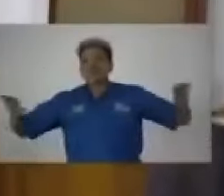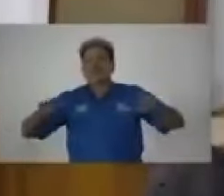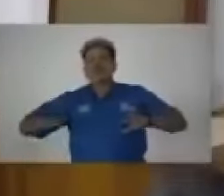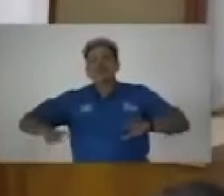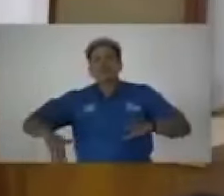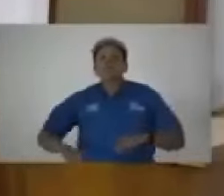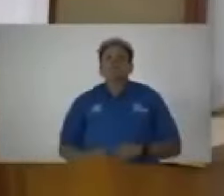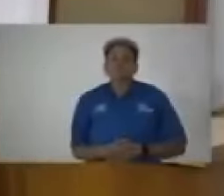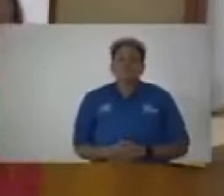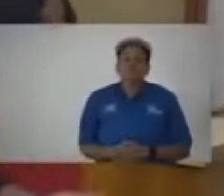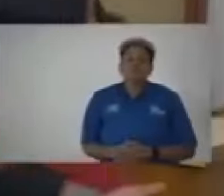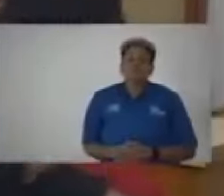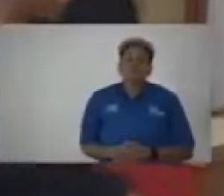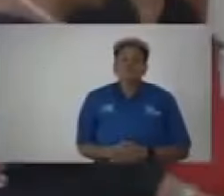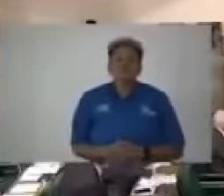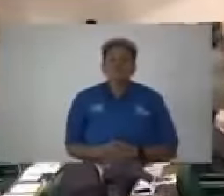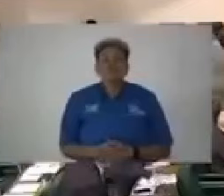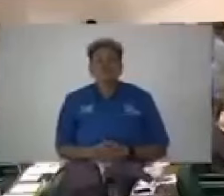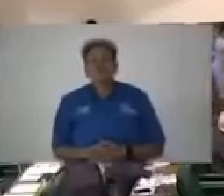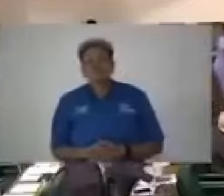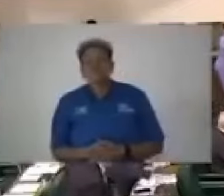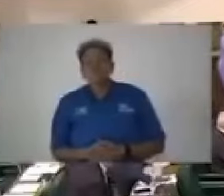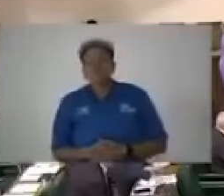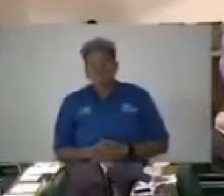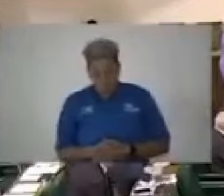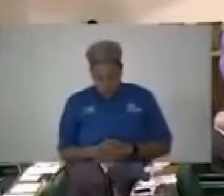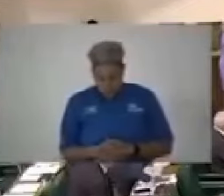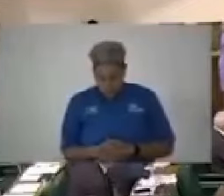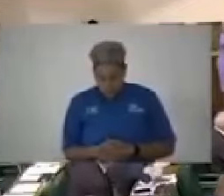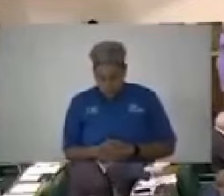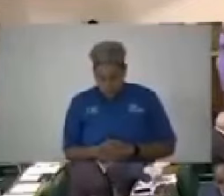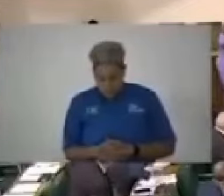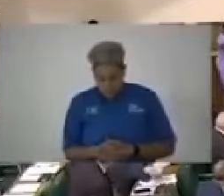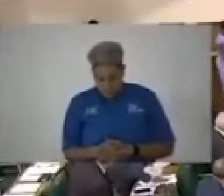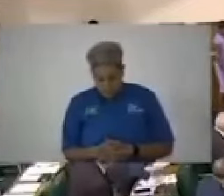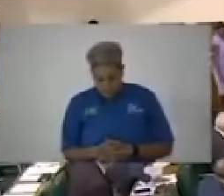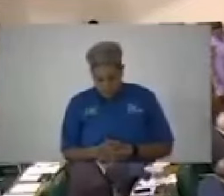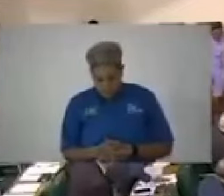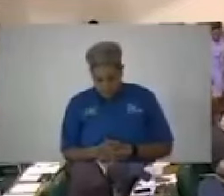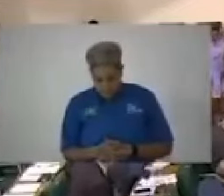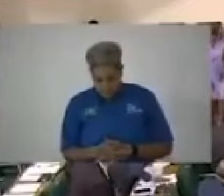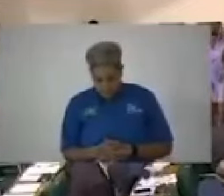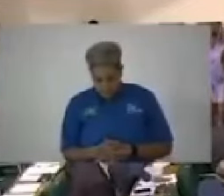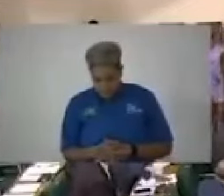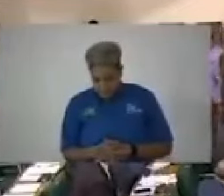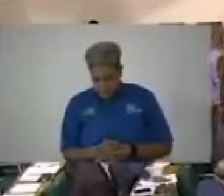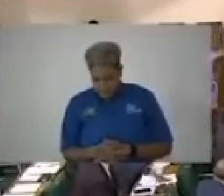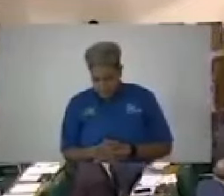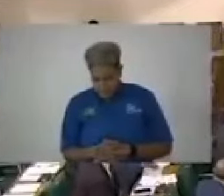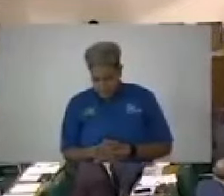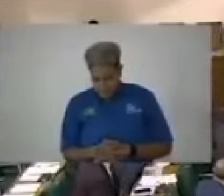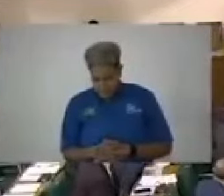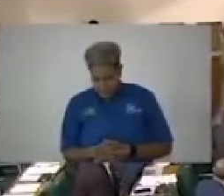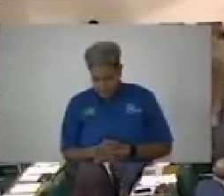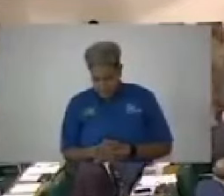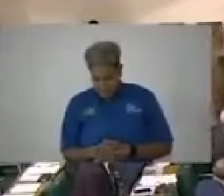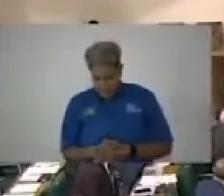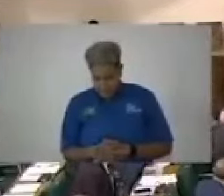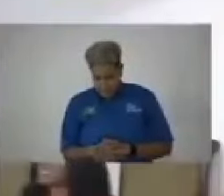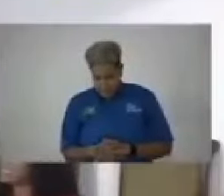election. So it is disturbing and hypocritical that after more than